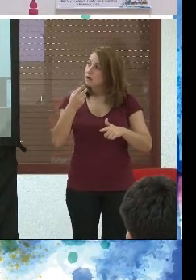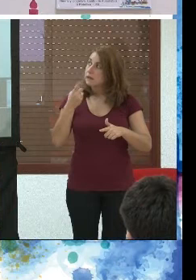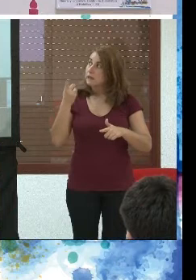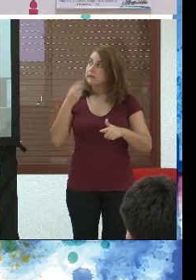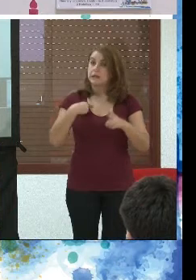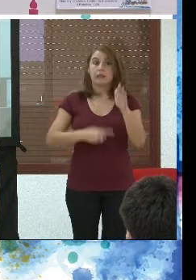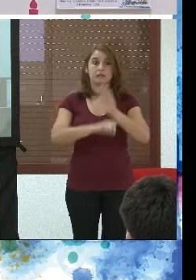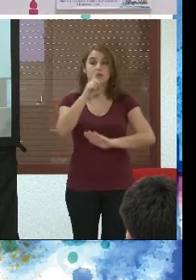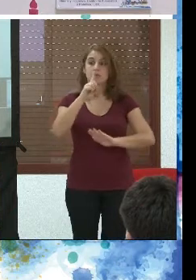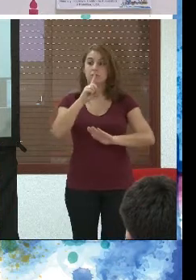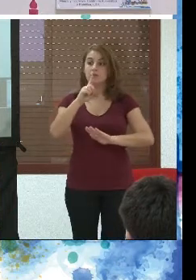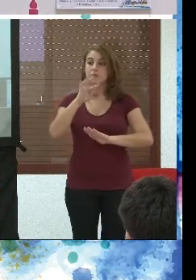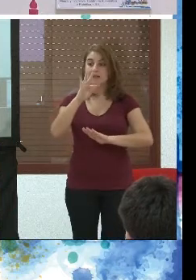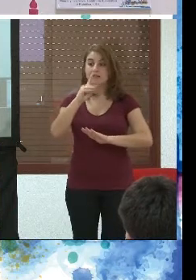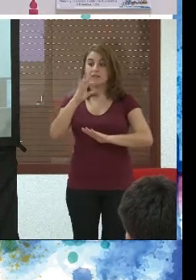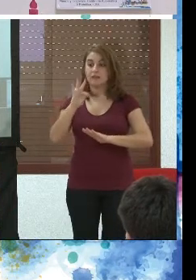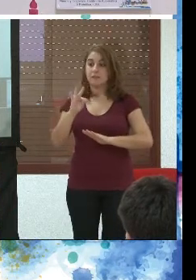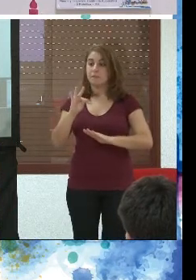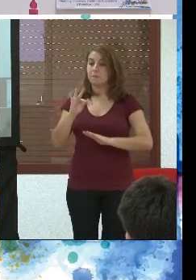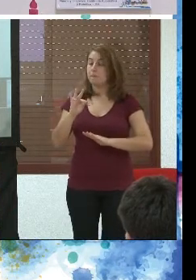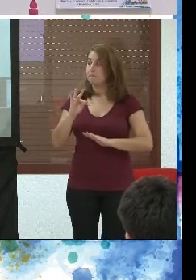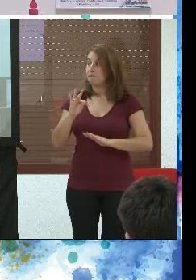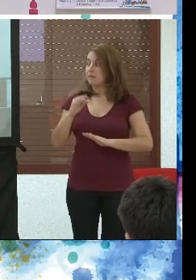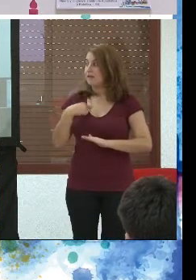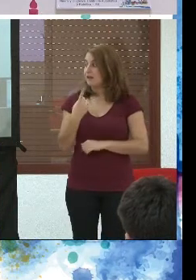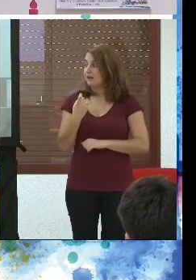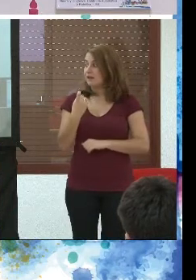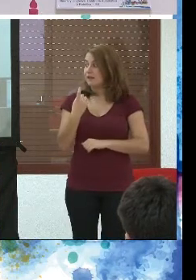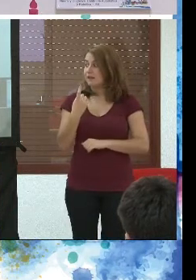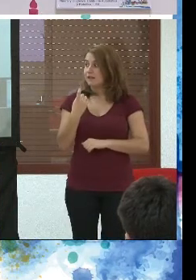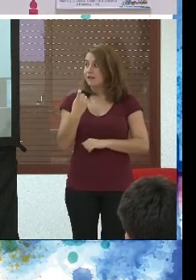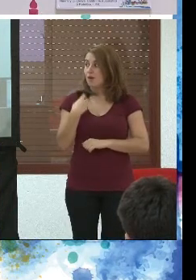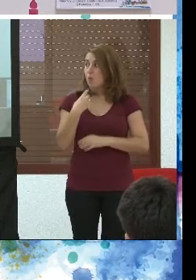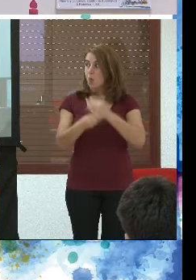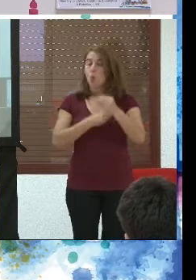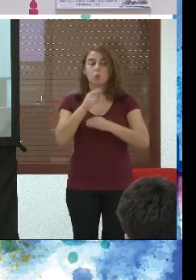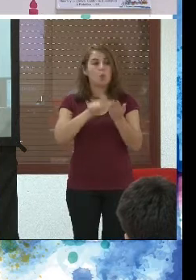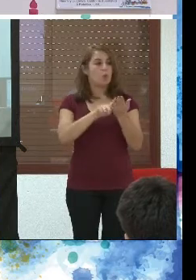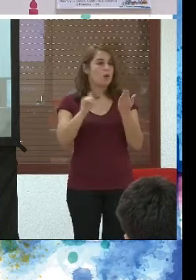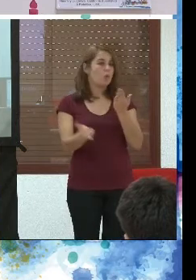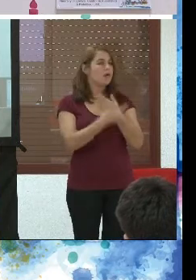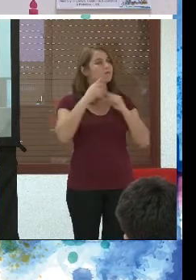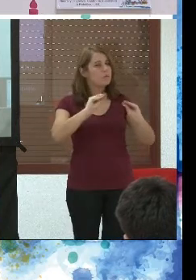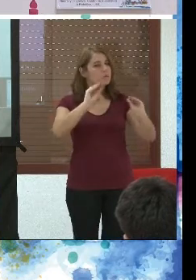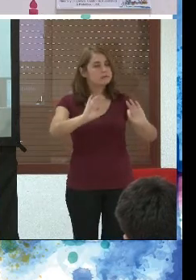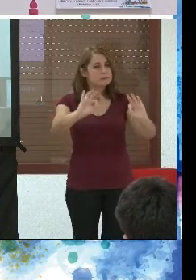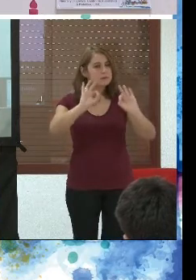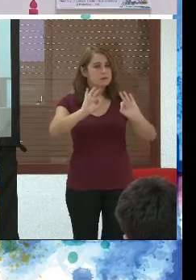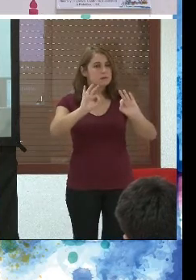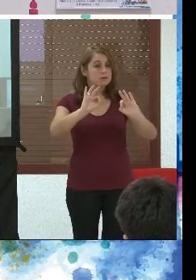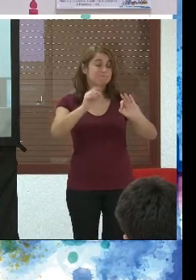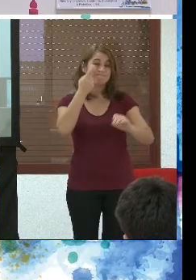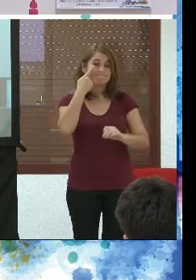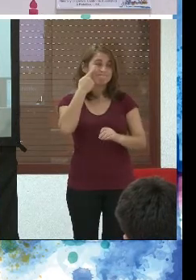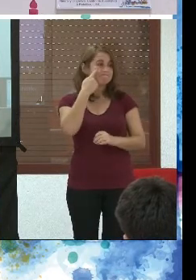whereas the signal acquisition software requires the use of a special programming language, specific